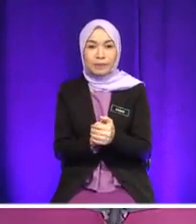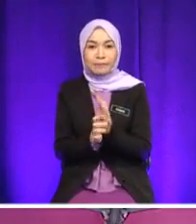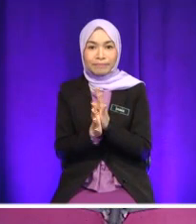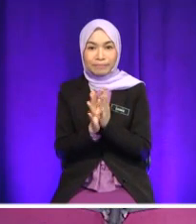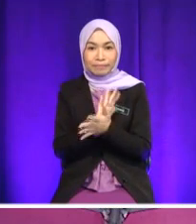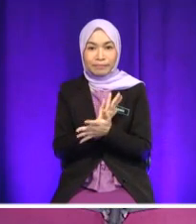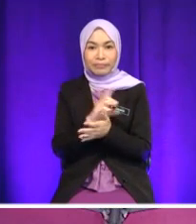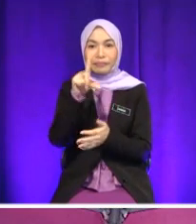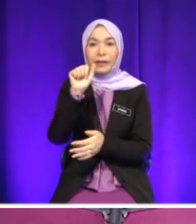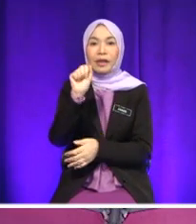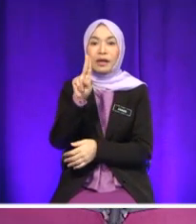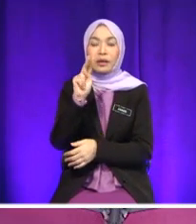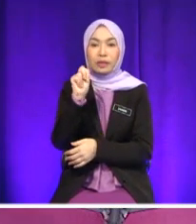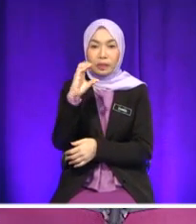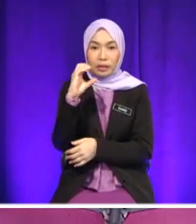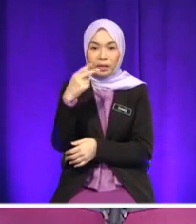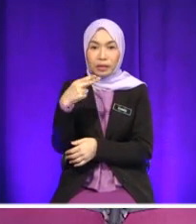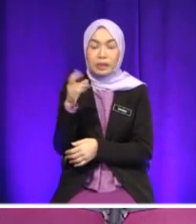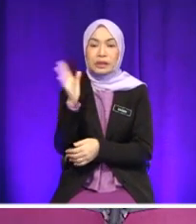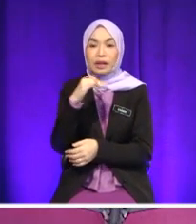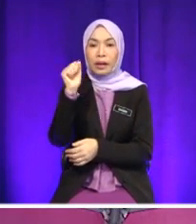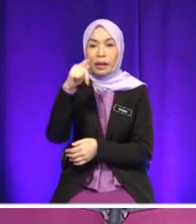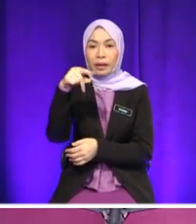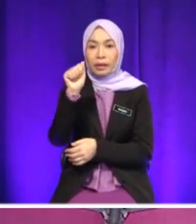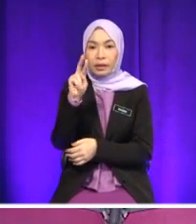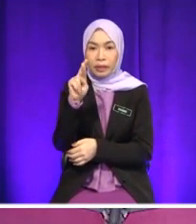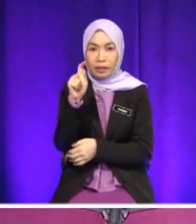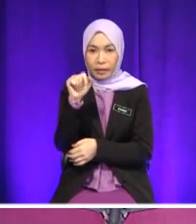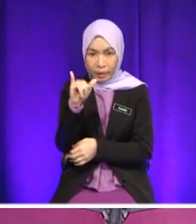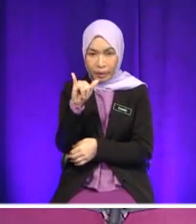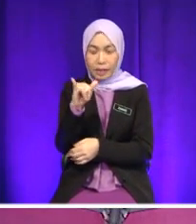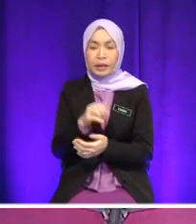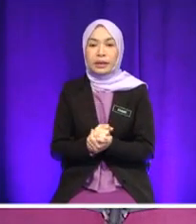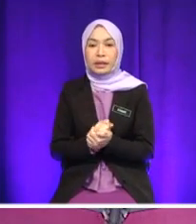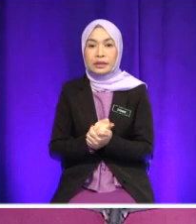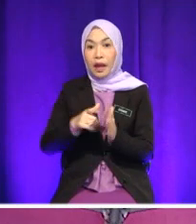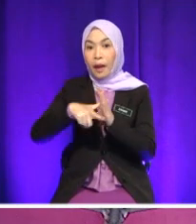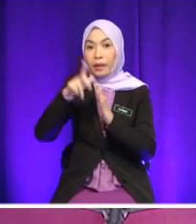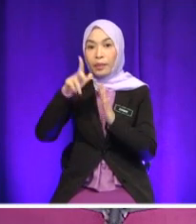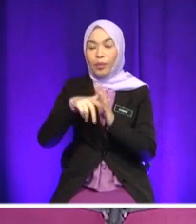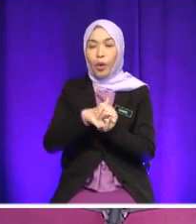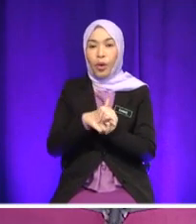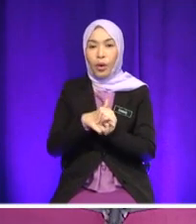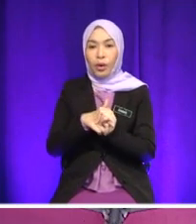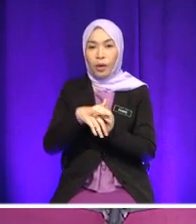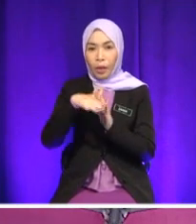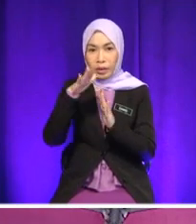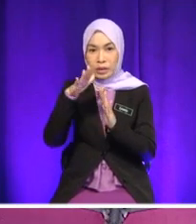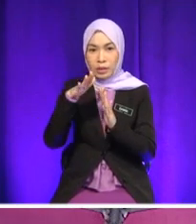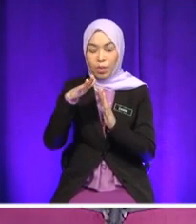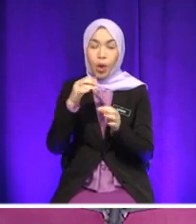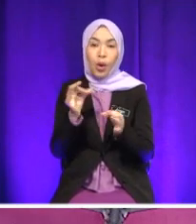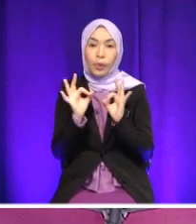better idea, right? Would Yeah. be the best idea. Okay, and then he actually disagree in a polite way, and then he also provide